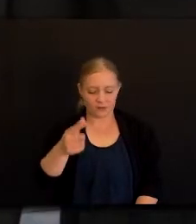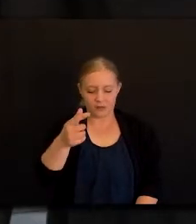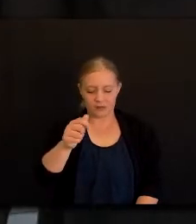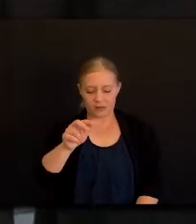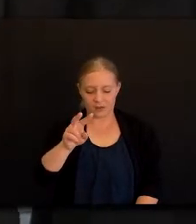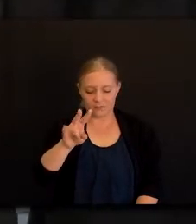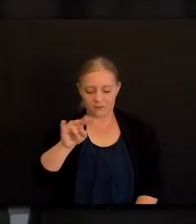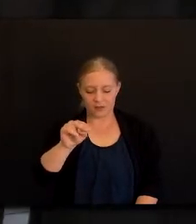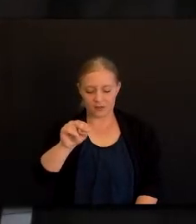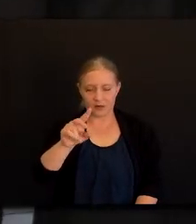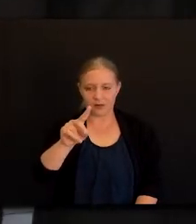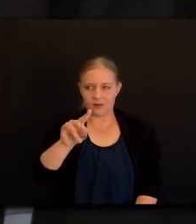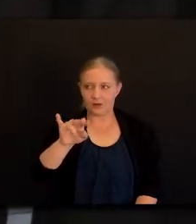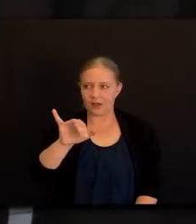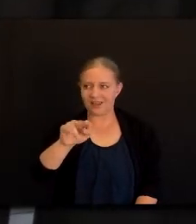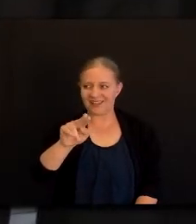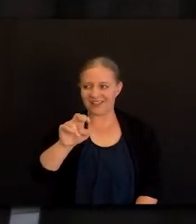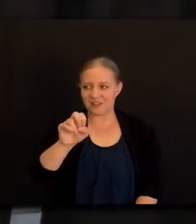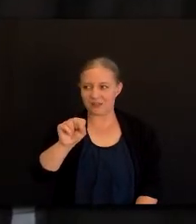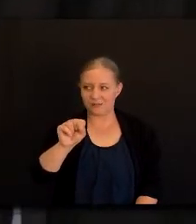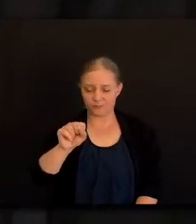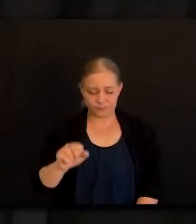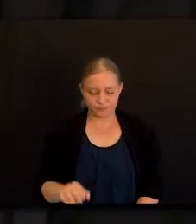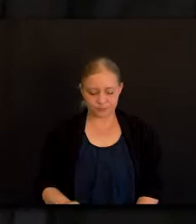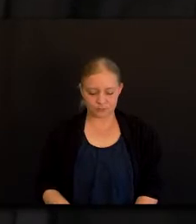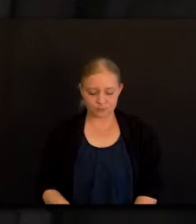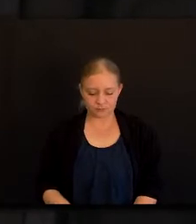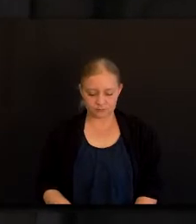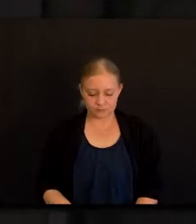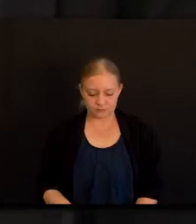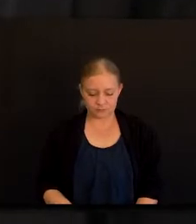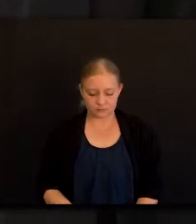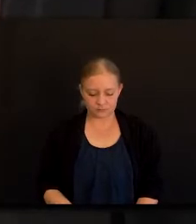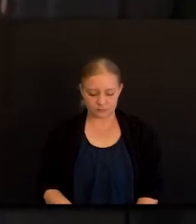Gavin Edward Dines.